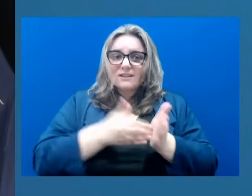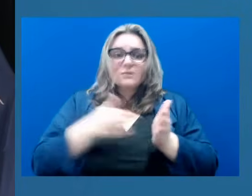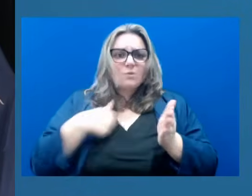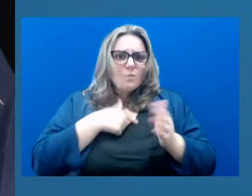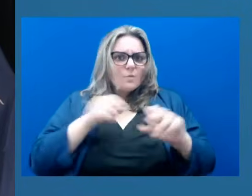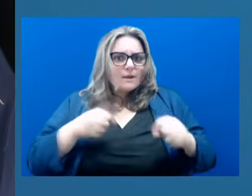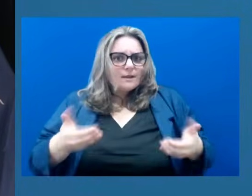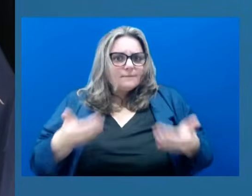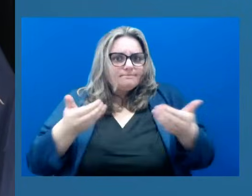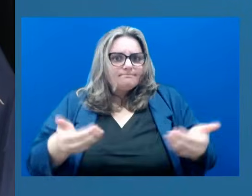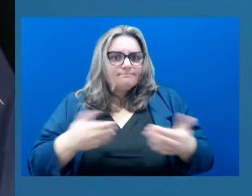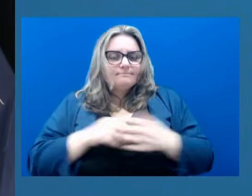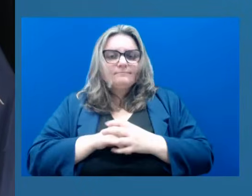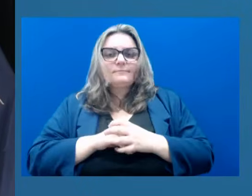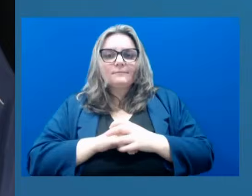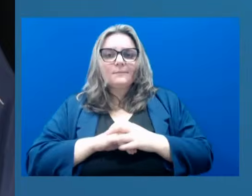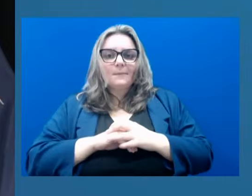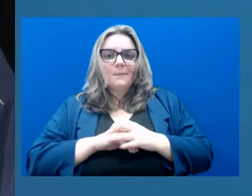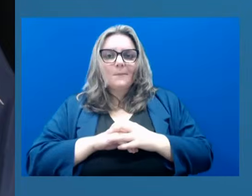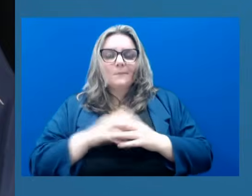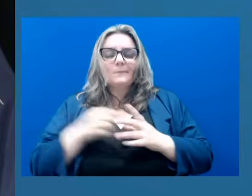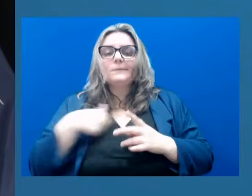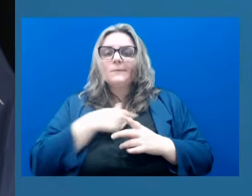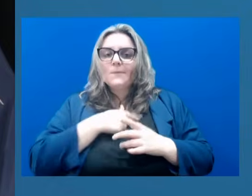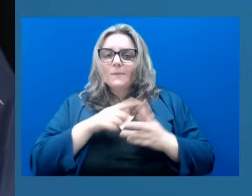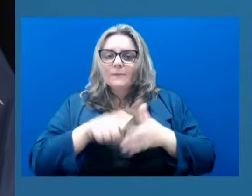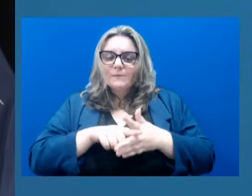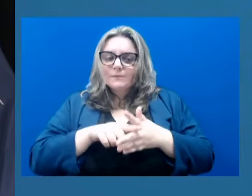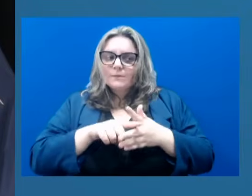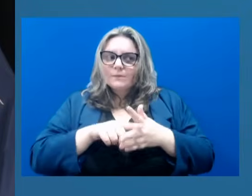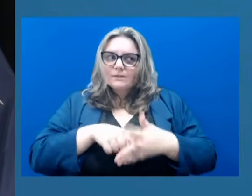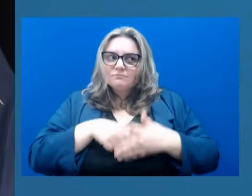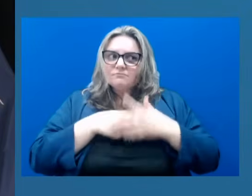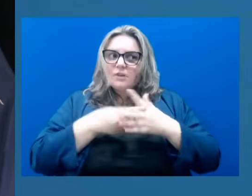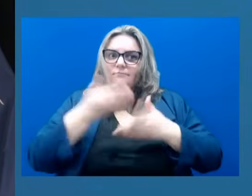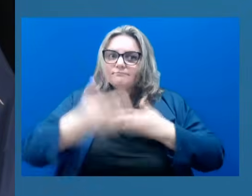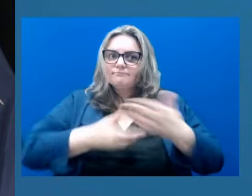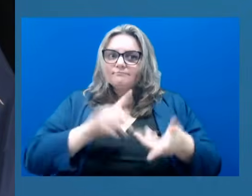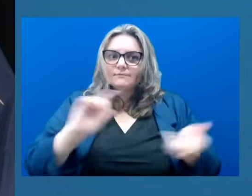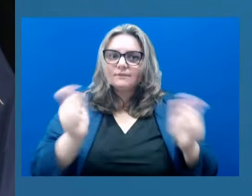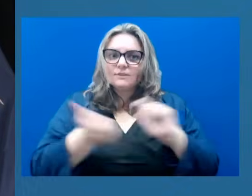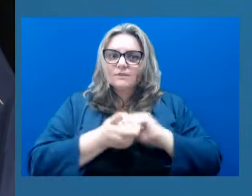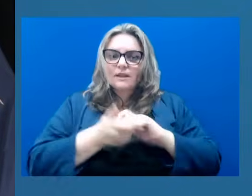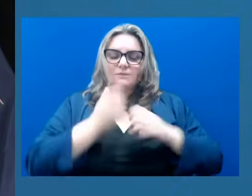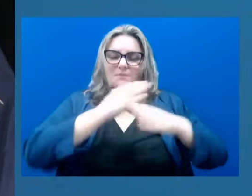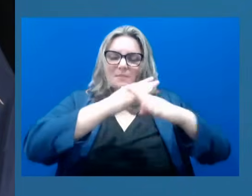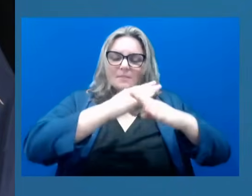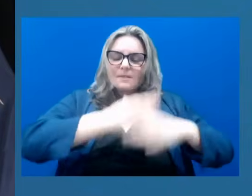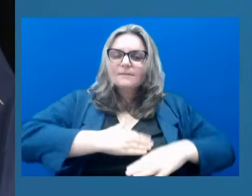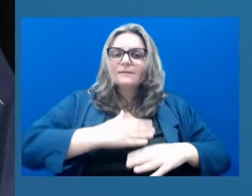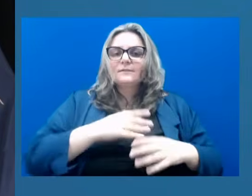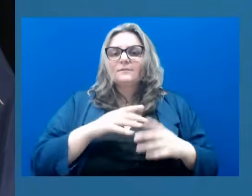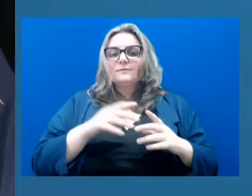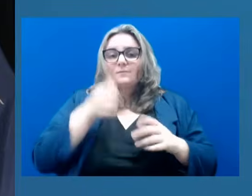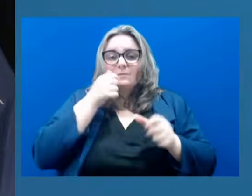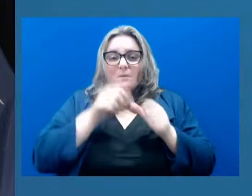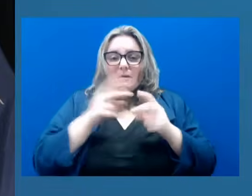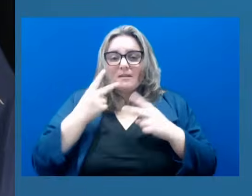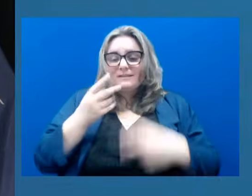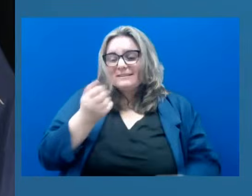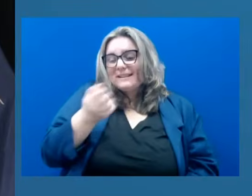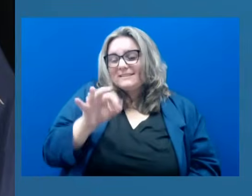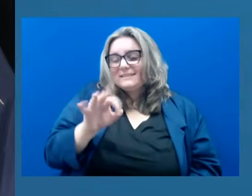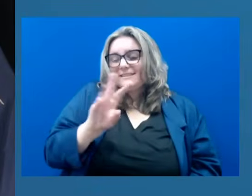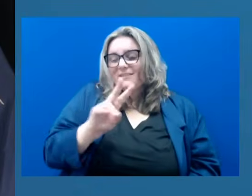can drive change by lifting the barriers, because the seeker laws that have been in place since 1975 have